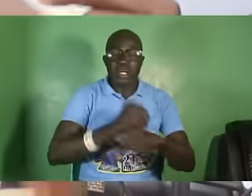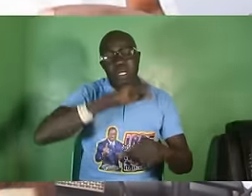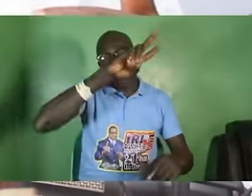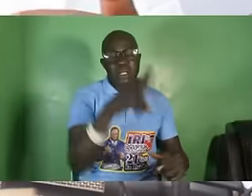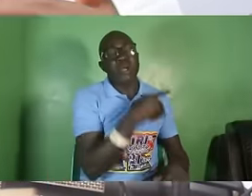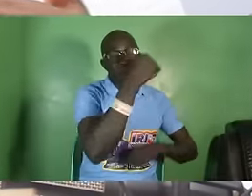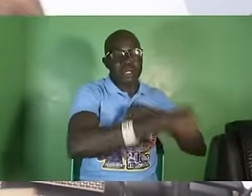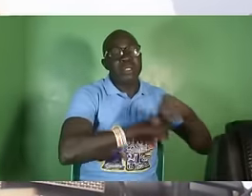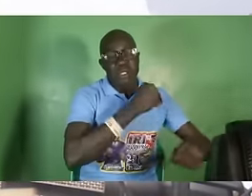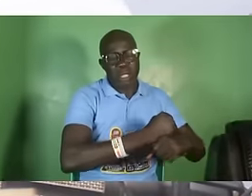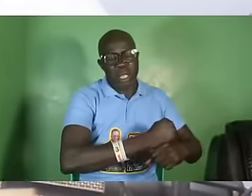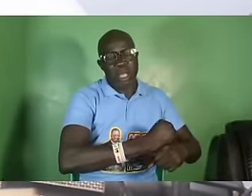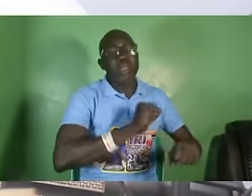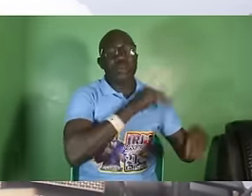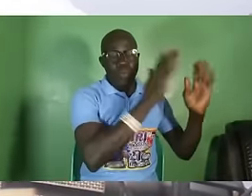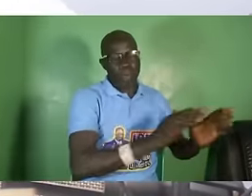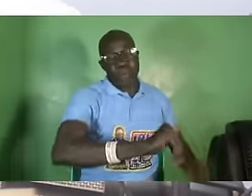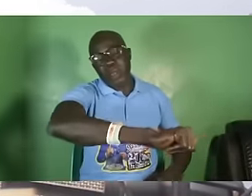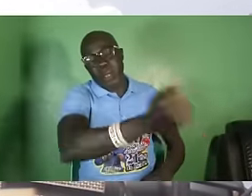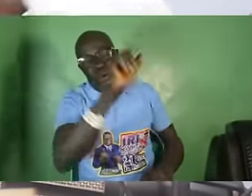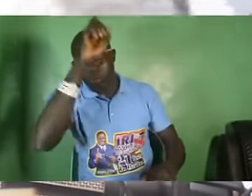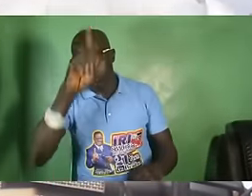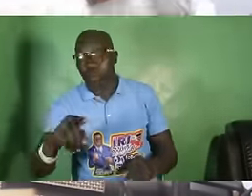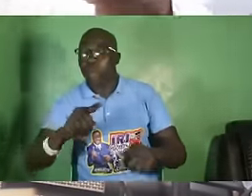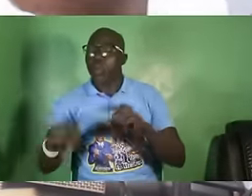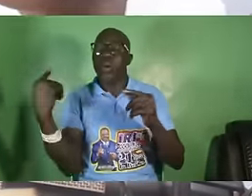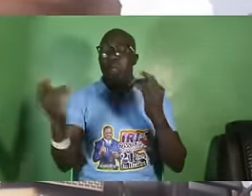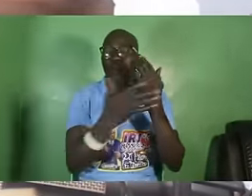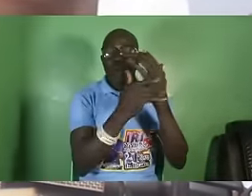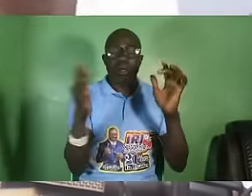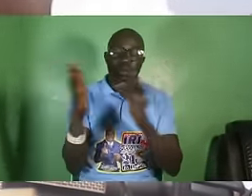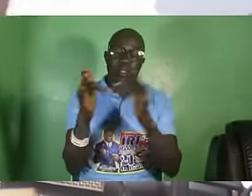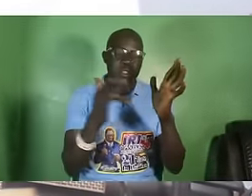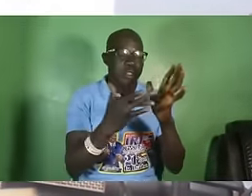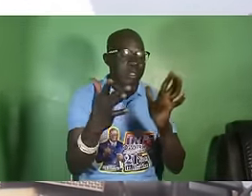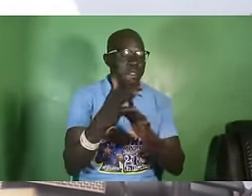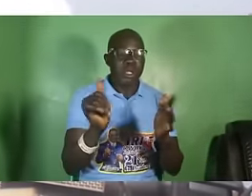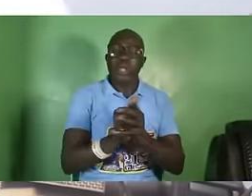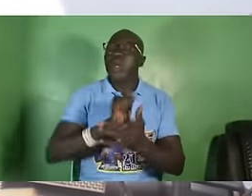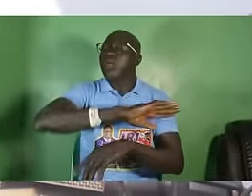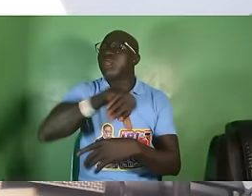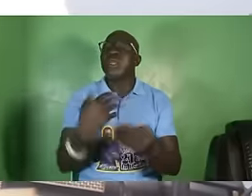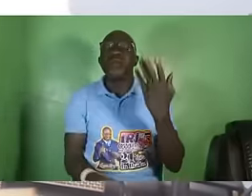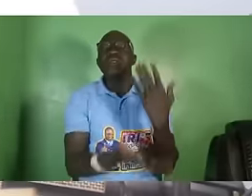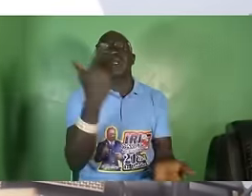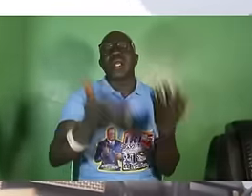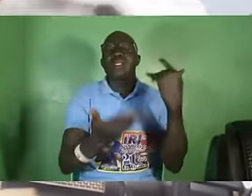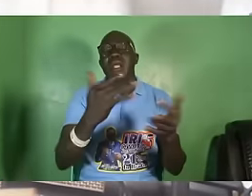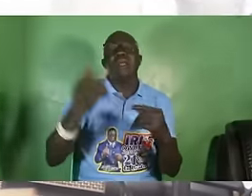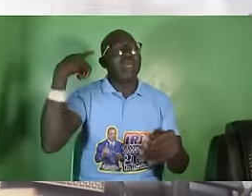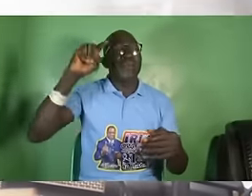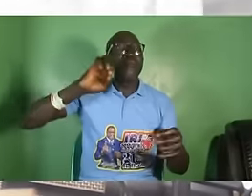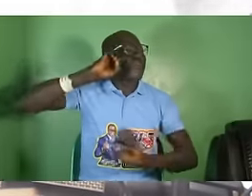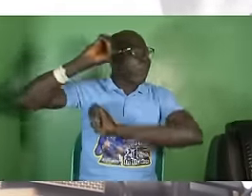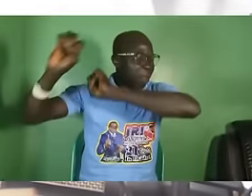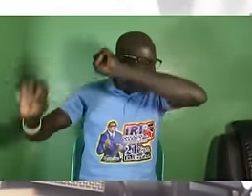second year. Oh, do not to you must prepare another one. But the blood of Jesus. Sacrifice